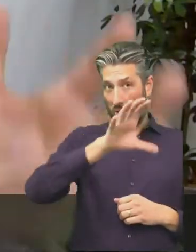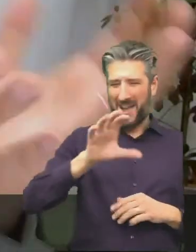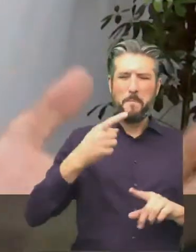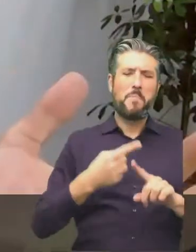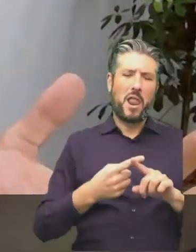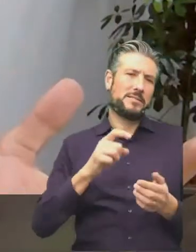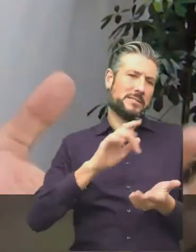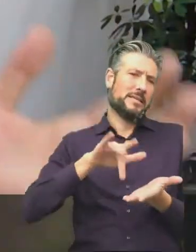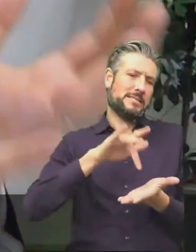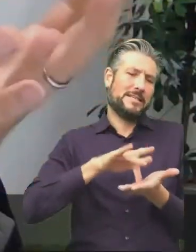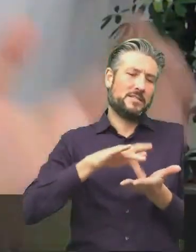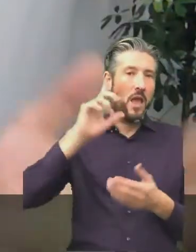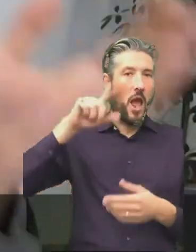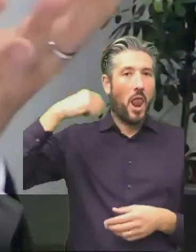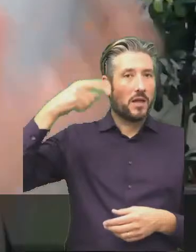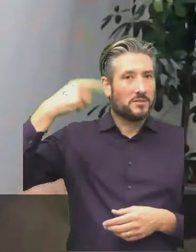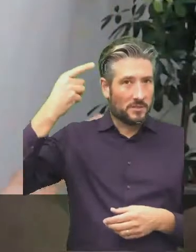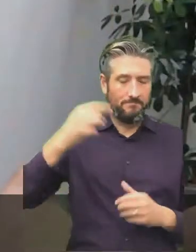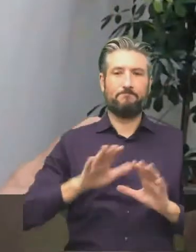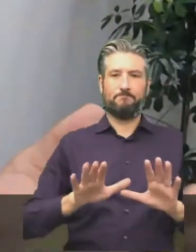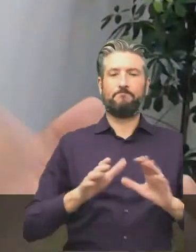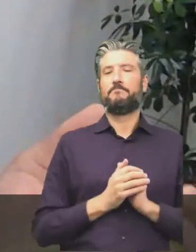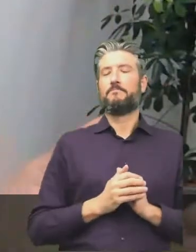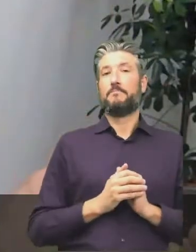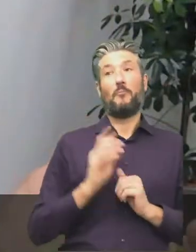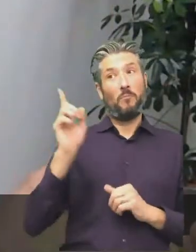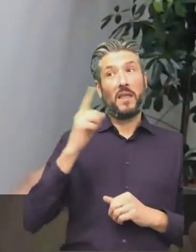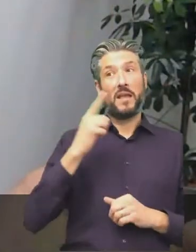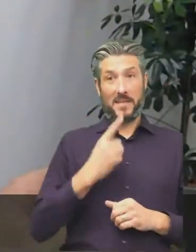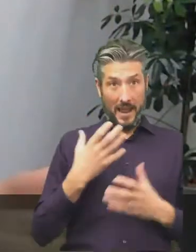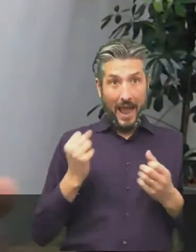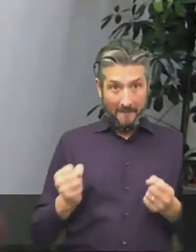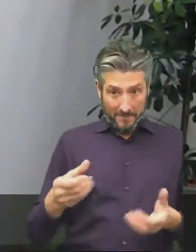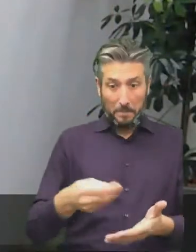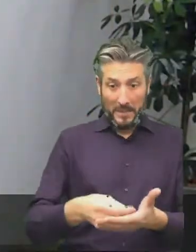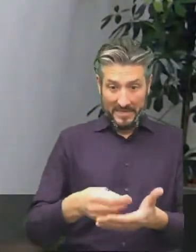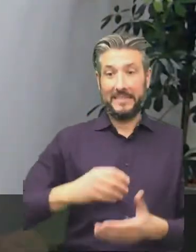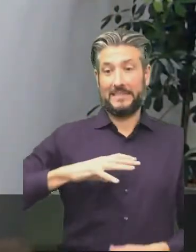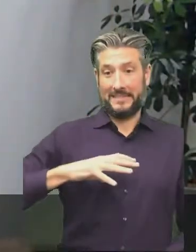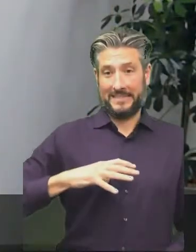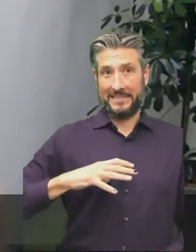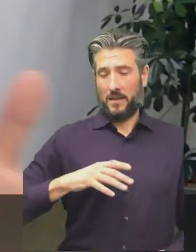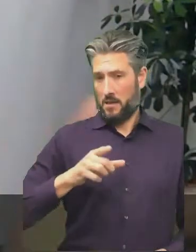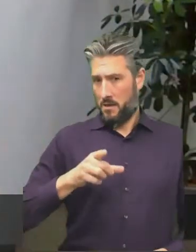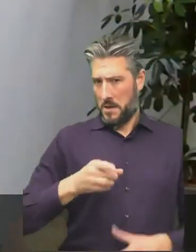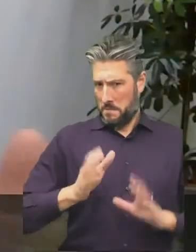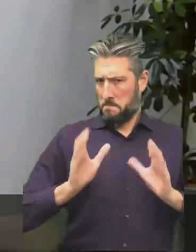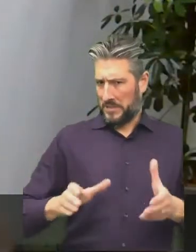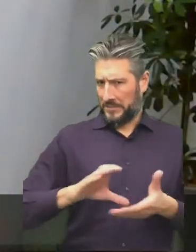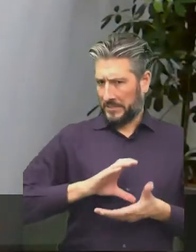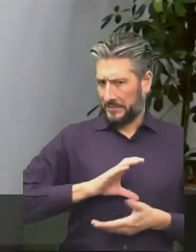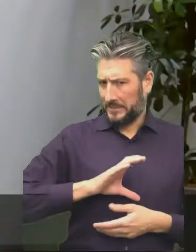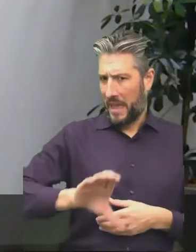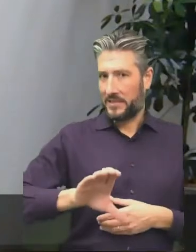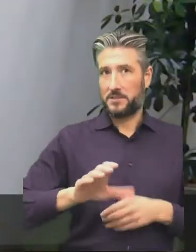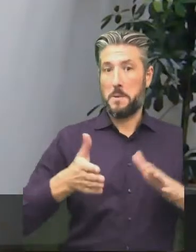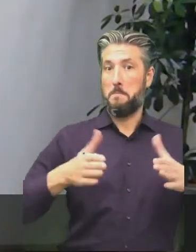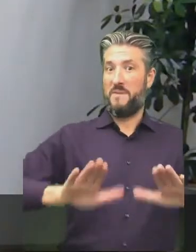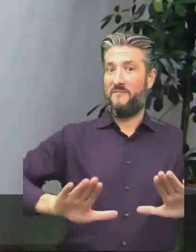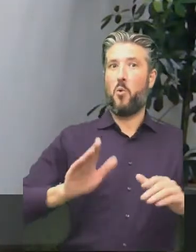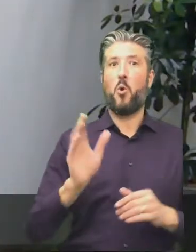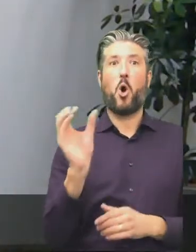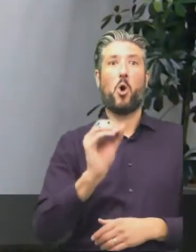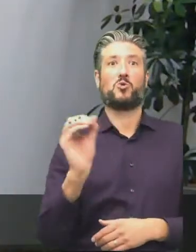money available, but you must spend it by October. And so what the councils did, not unreasonably, was getting their